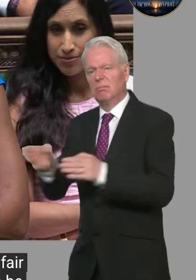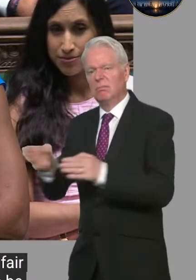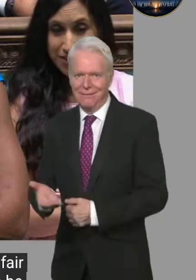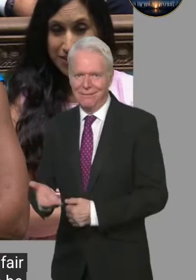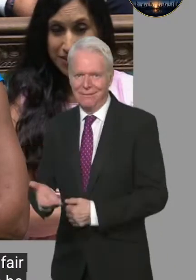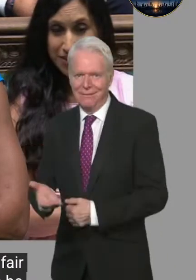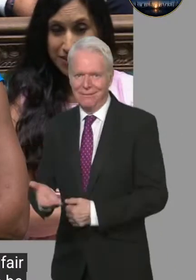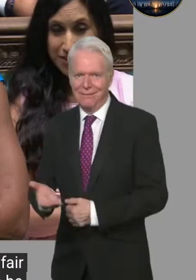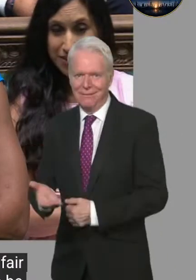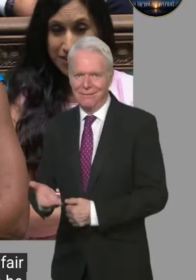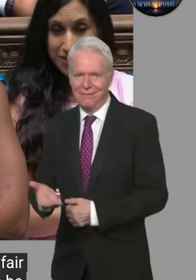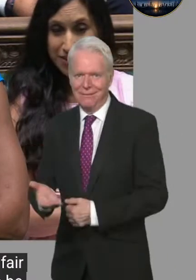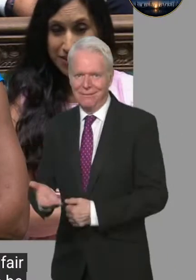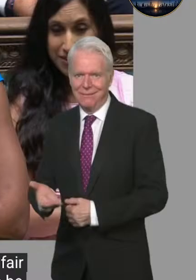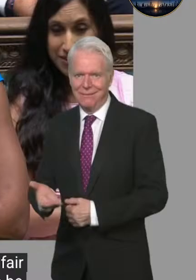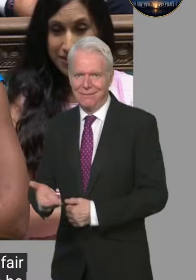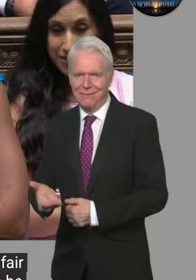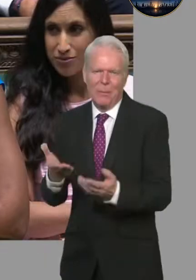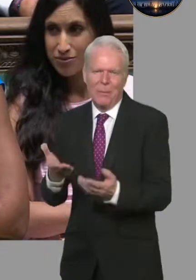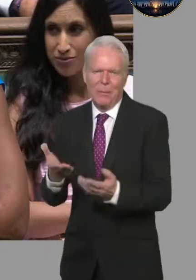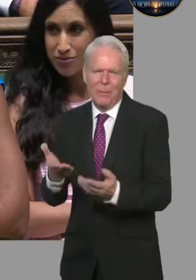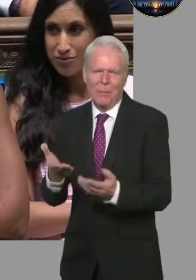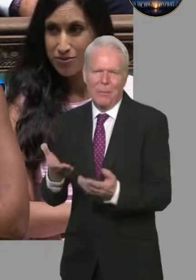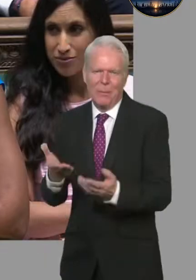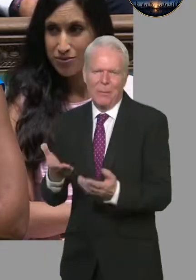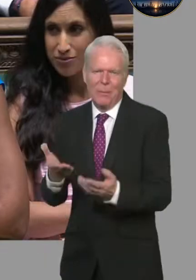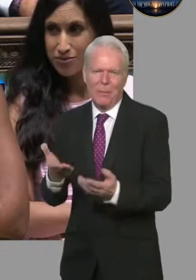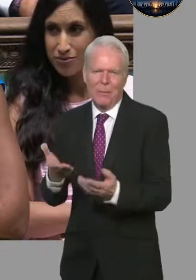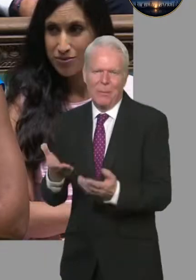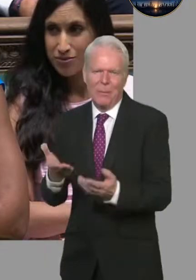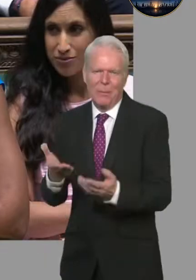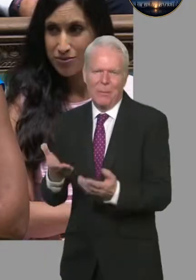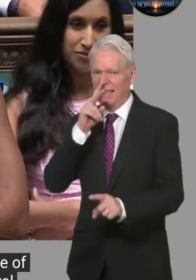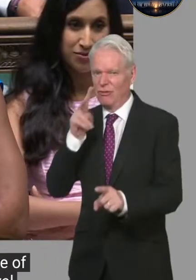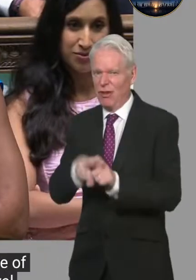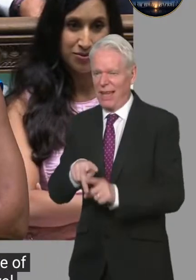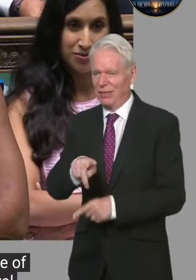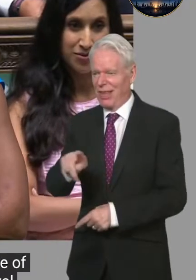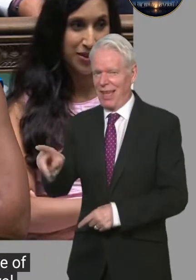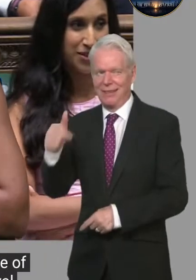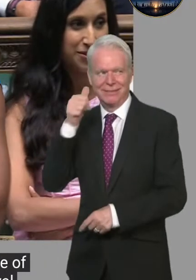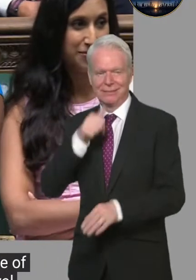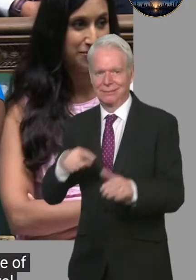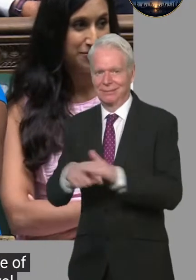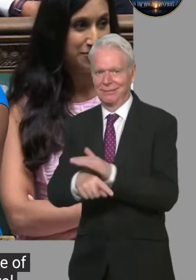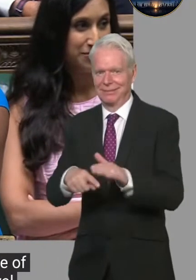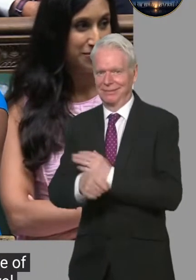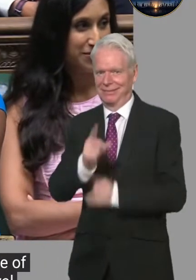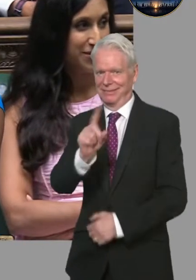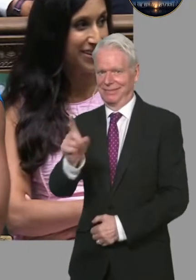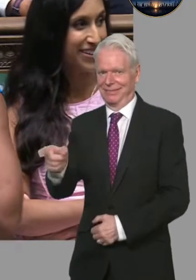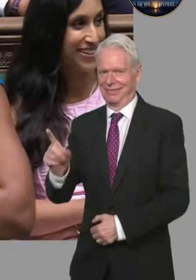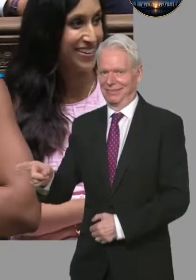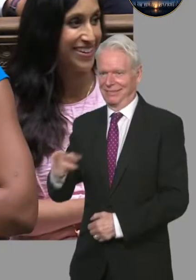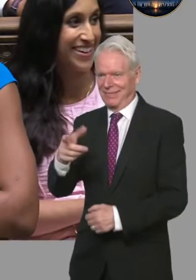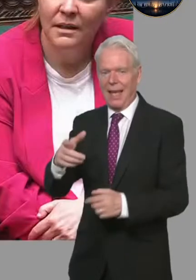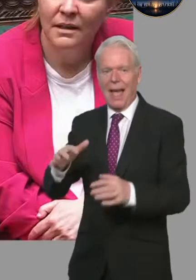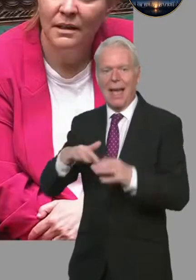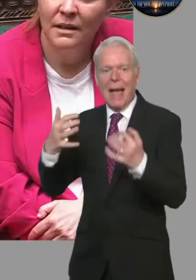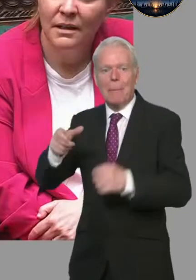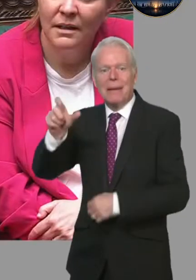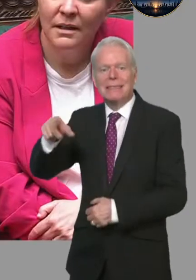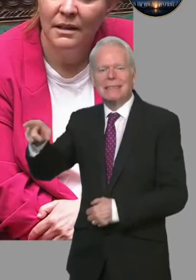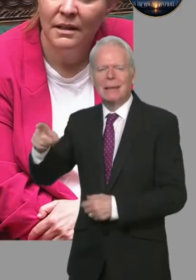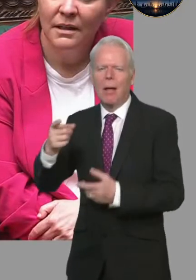incompetent. Hands up if you think the Education Secretary is doing a good job. Even she doesn't think she's doing a good job, Mr.